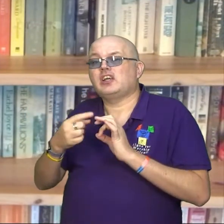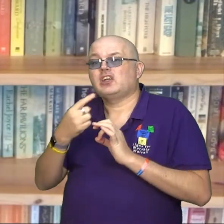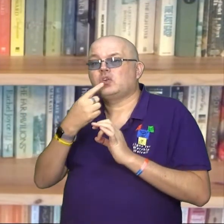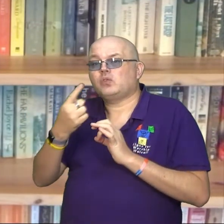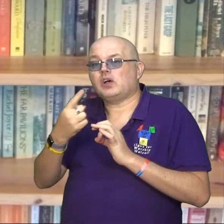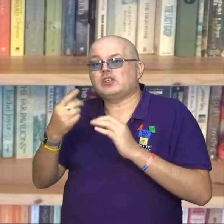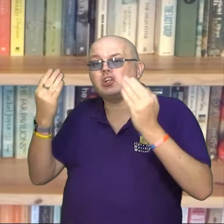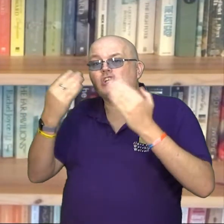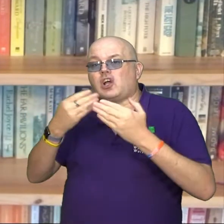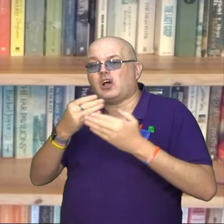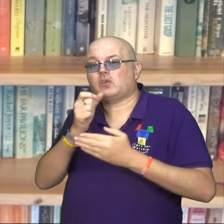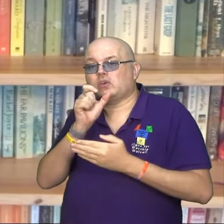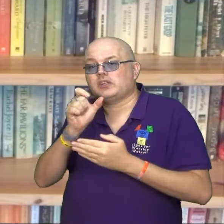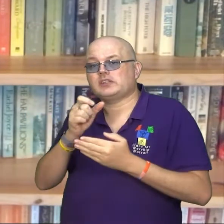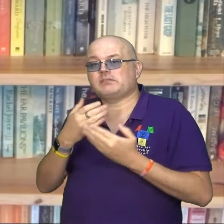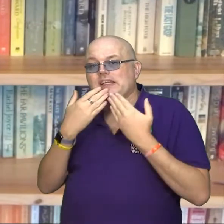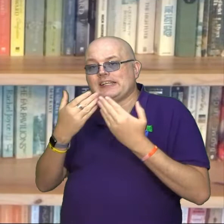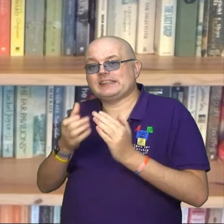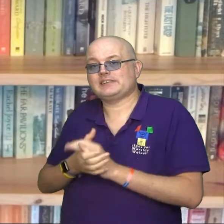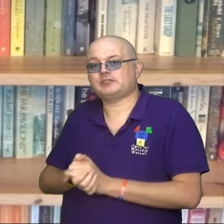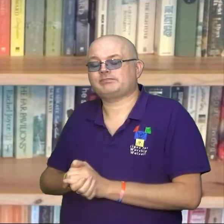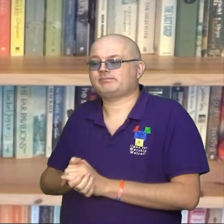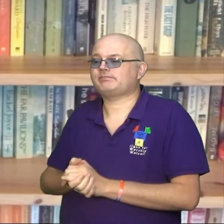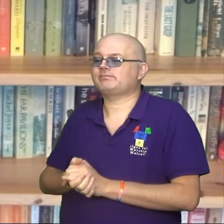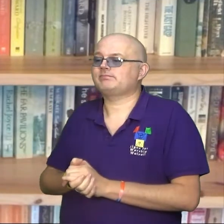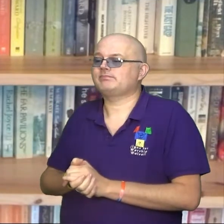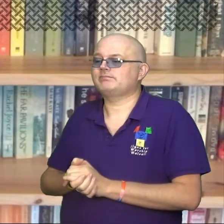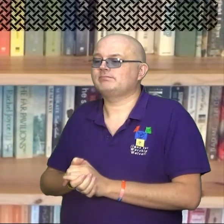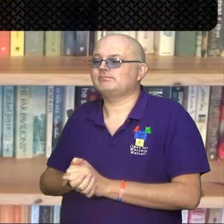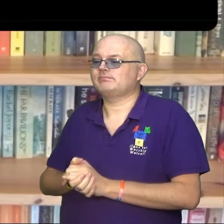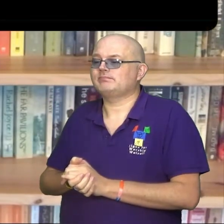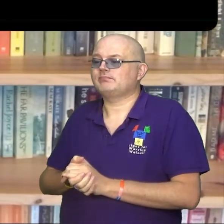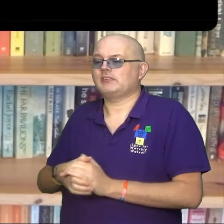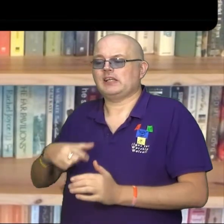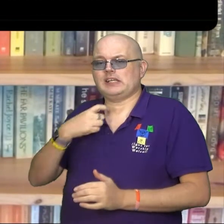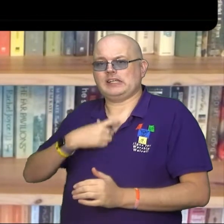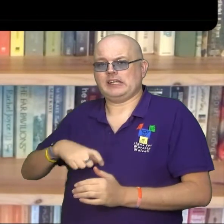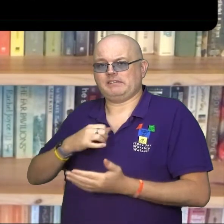please join in with me in saying the words in darker print.